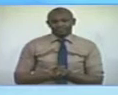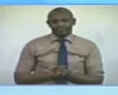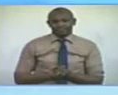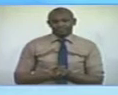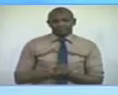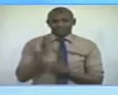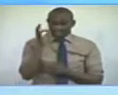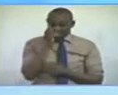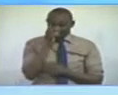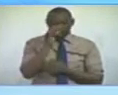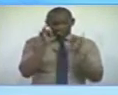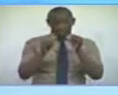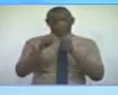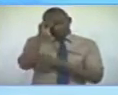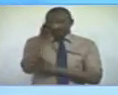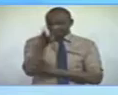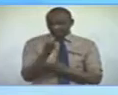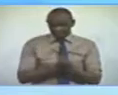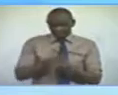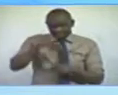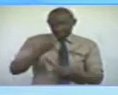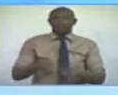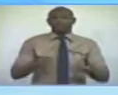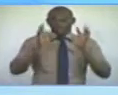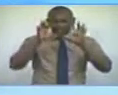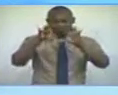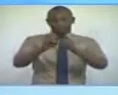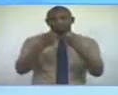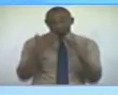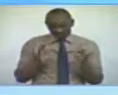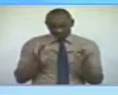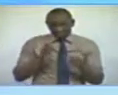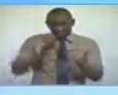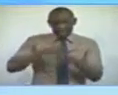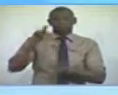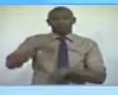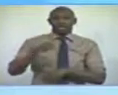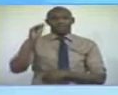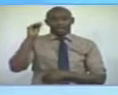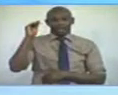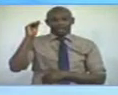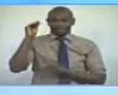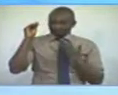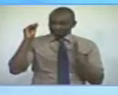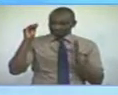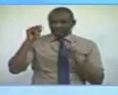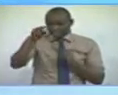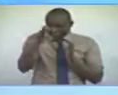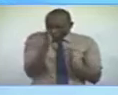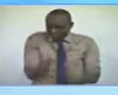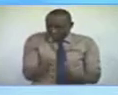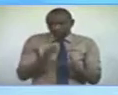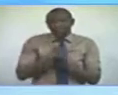Nyeri's new governor, Samuel Wamathai, has officially assumed office after he was sworn in today. Wamathai